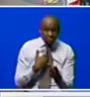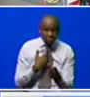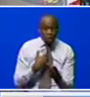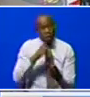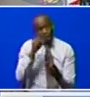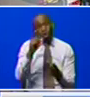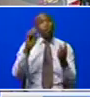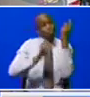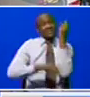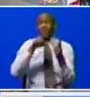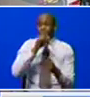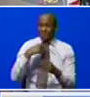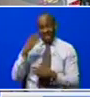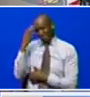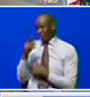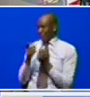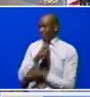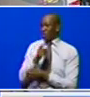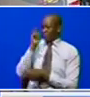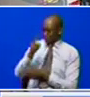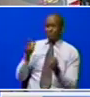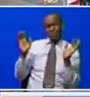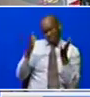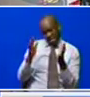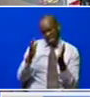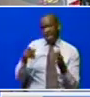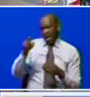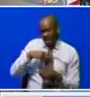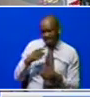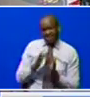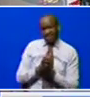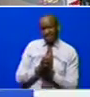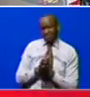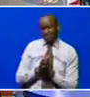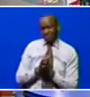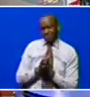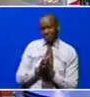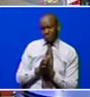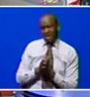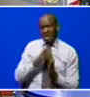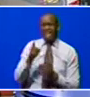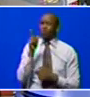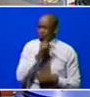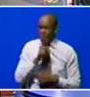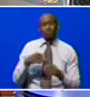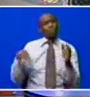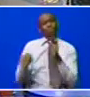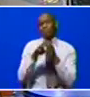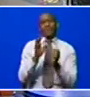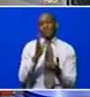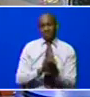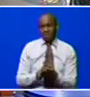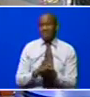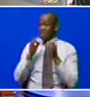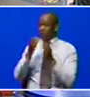know about that. You know, I think we should be fair, and I don't think that we should be so cruel okay. as to dismiss. All right. So, if we talk